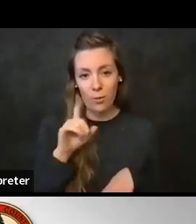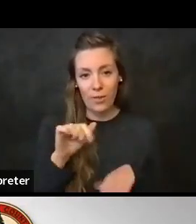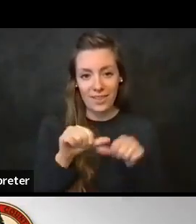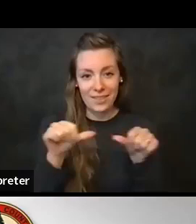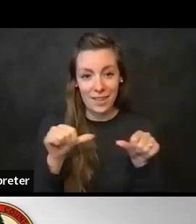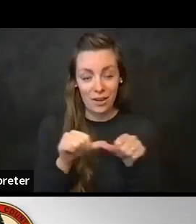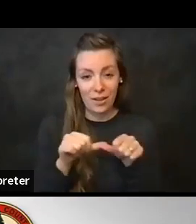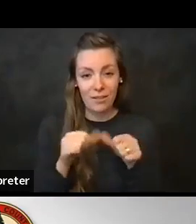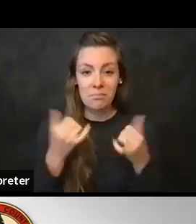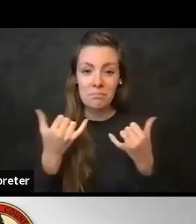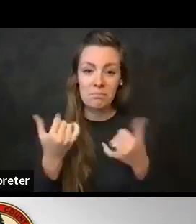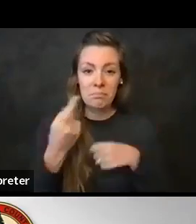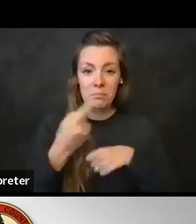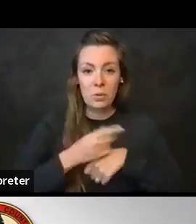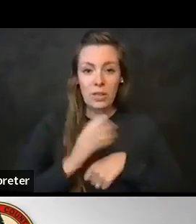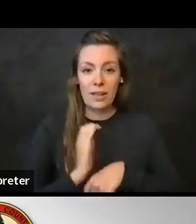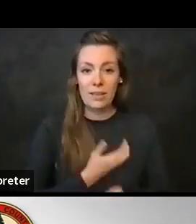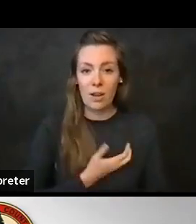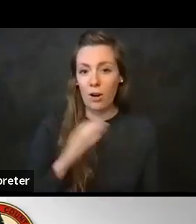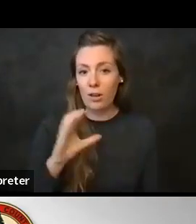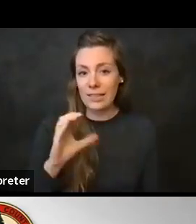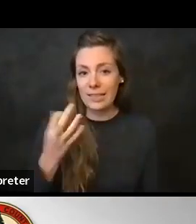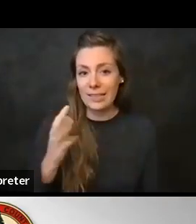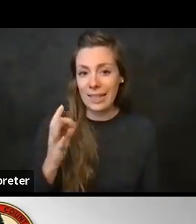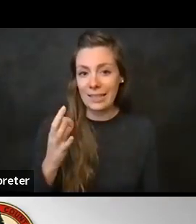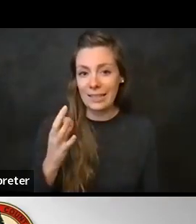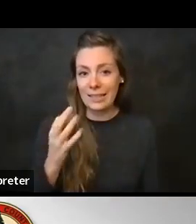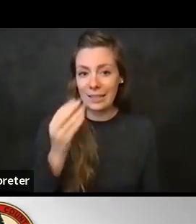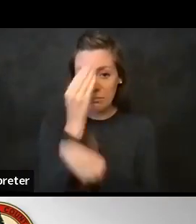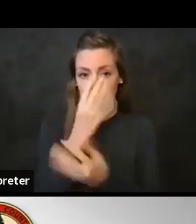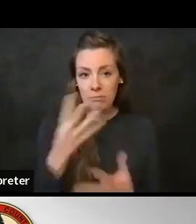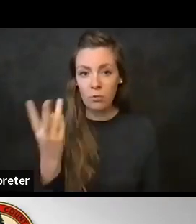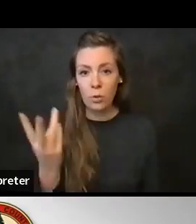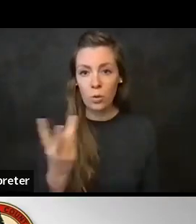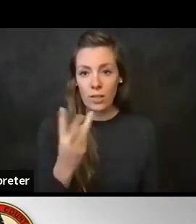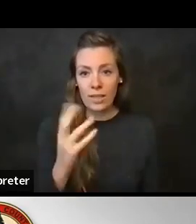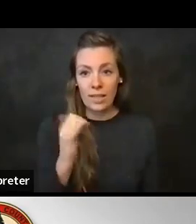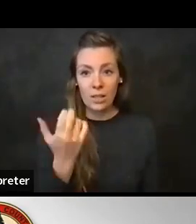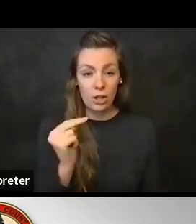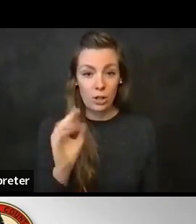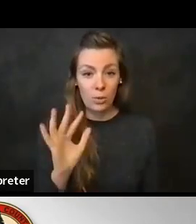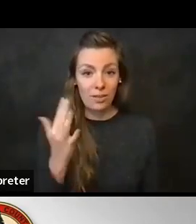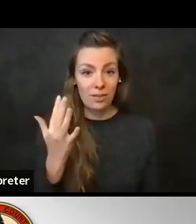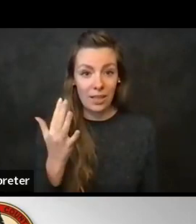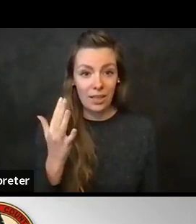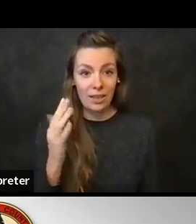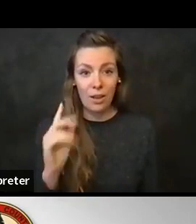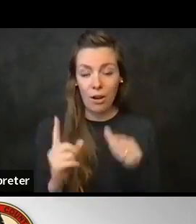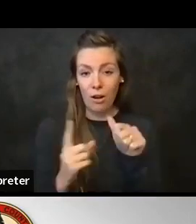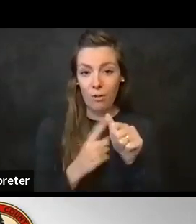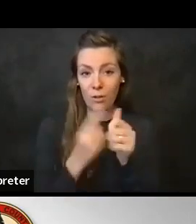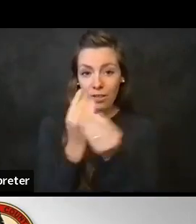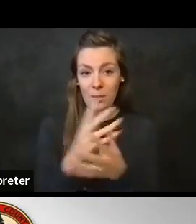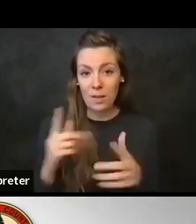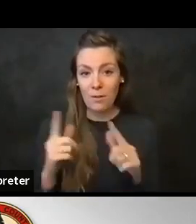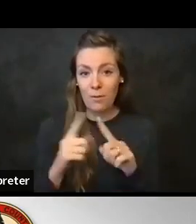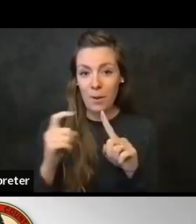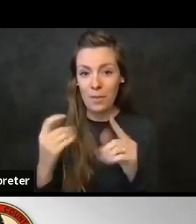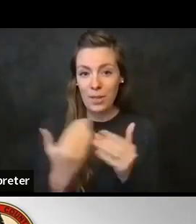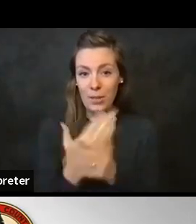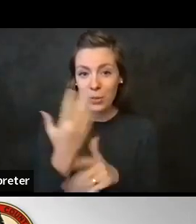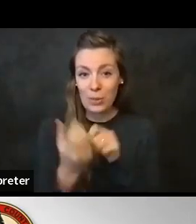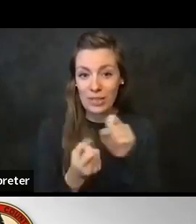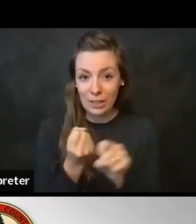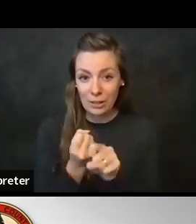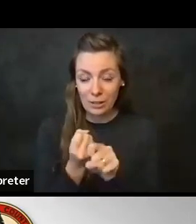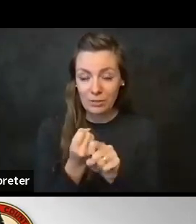is our COVID-19 update for Wednesday, January 5th, our first update of the new year. Let's begin with